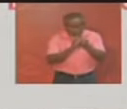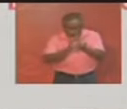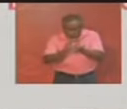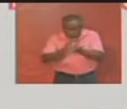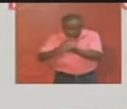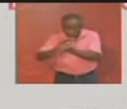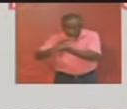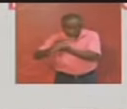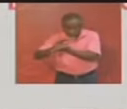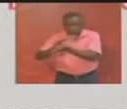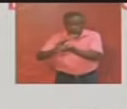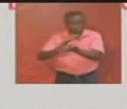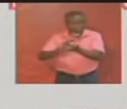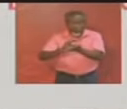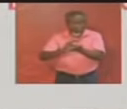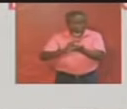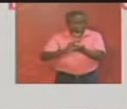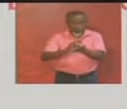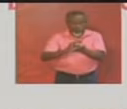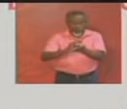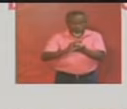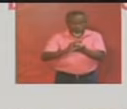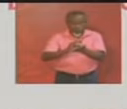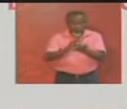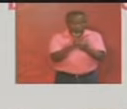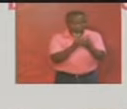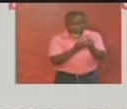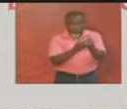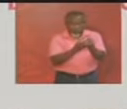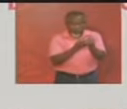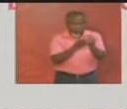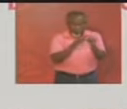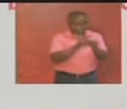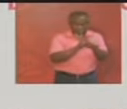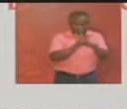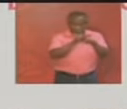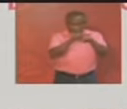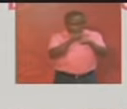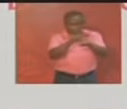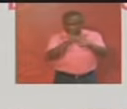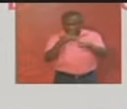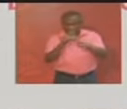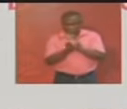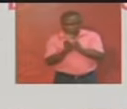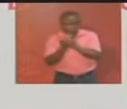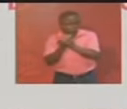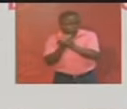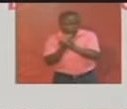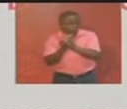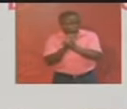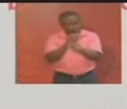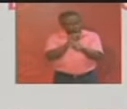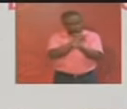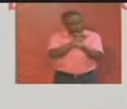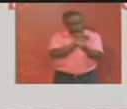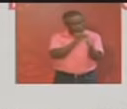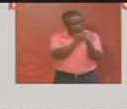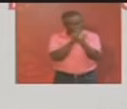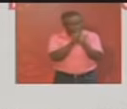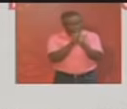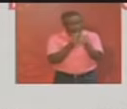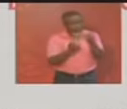have to say that CAL and the Port Authority has been extremely helpful and worked alongside the Ministry of Health and Ministry of National Security